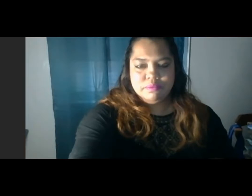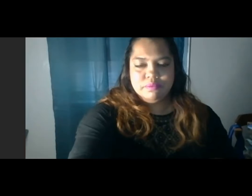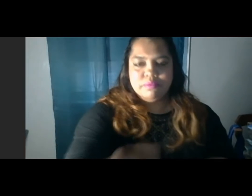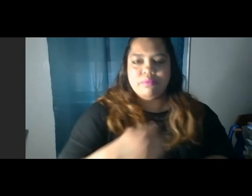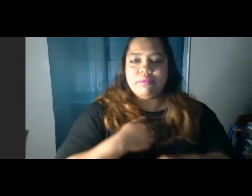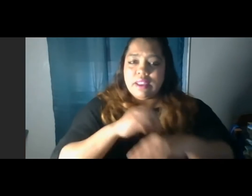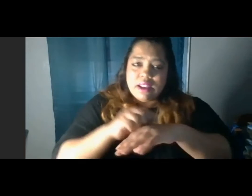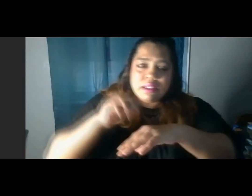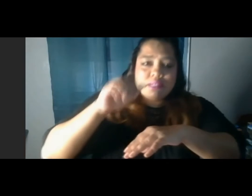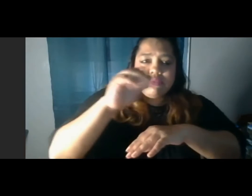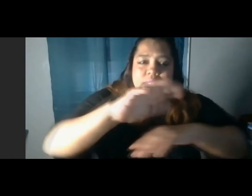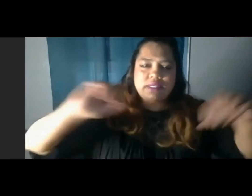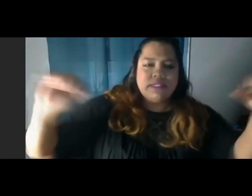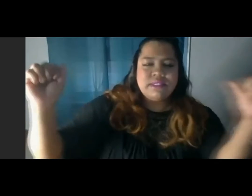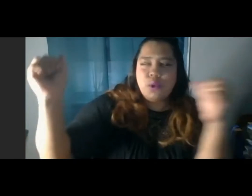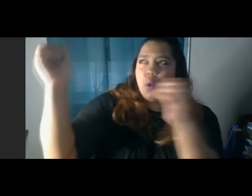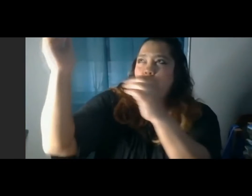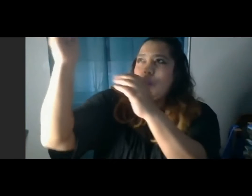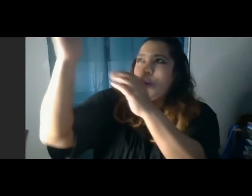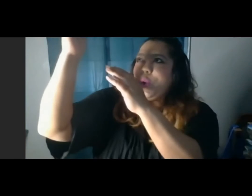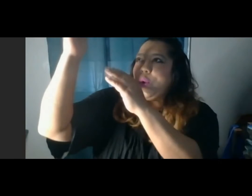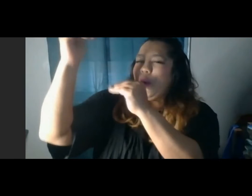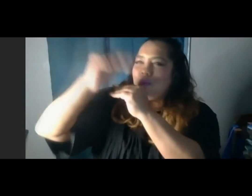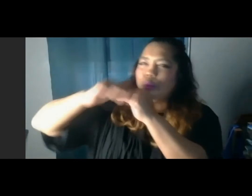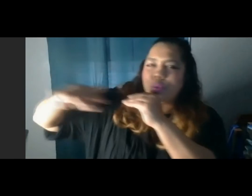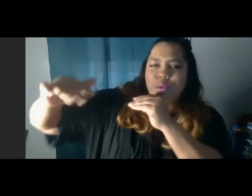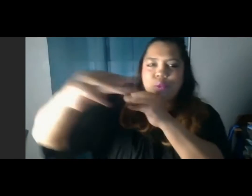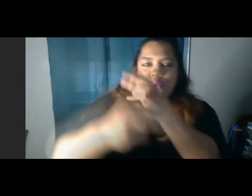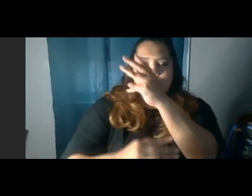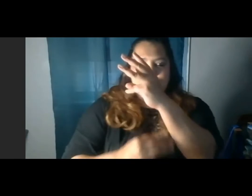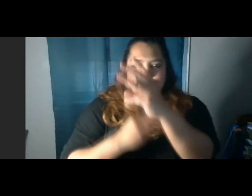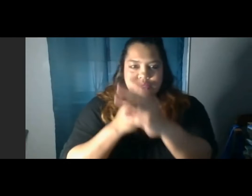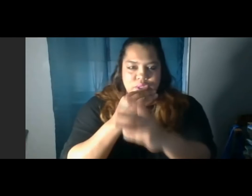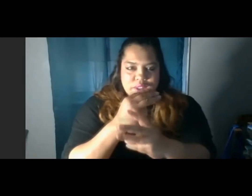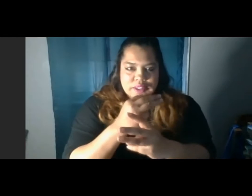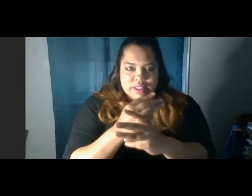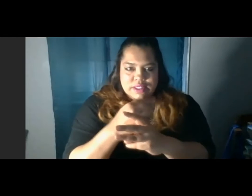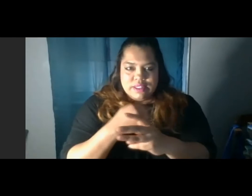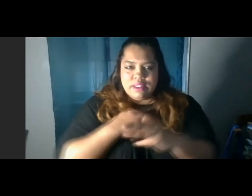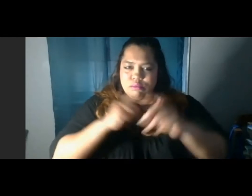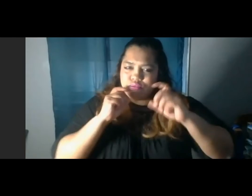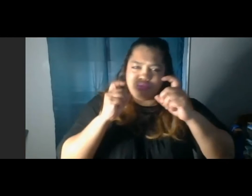hope all over the world. I'm sending